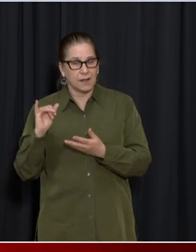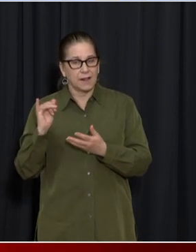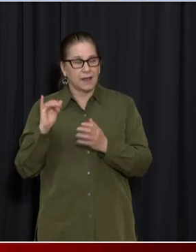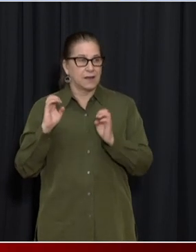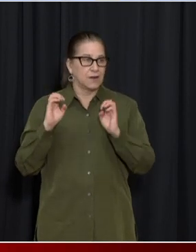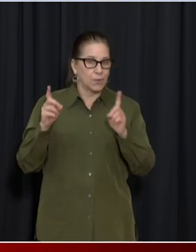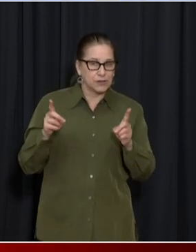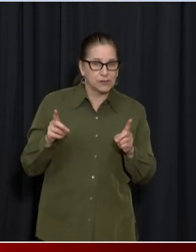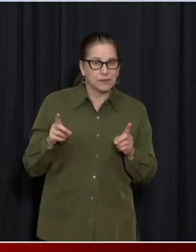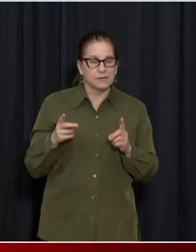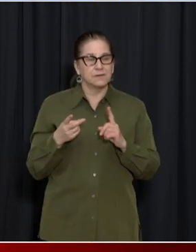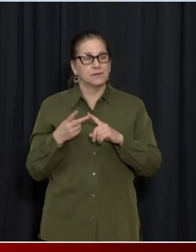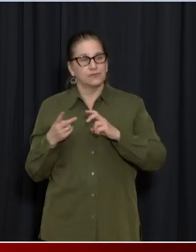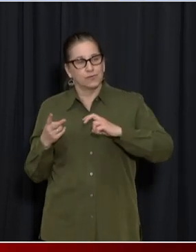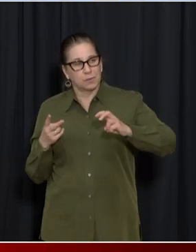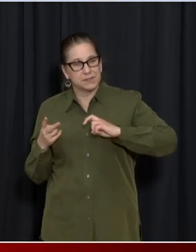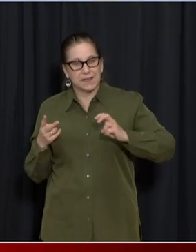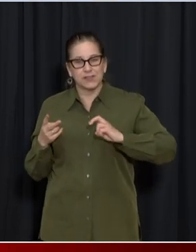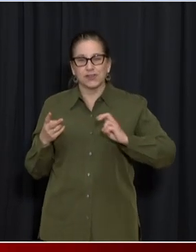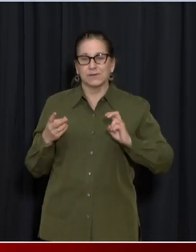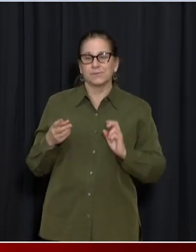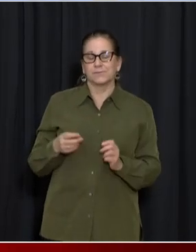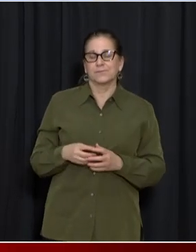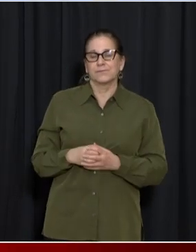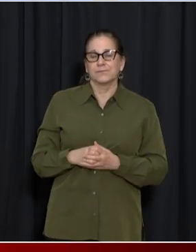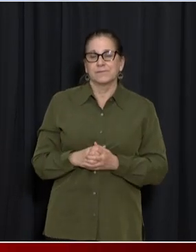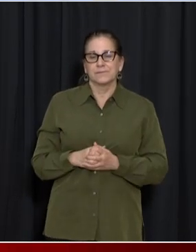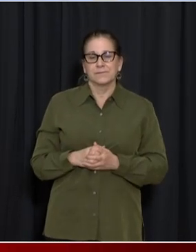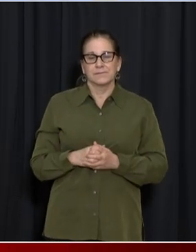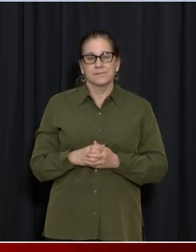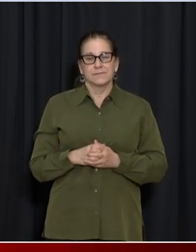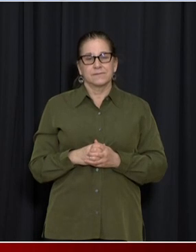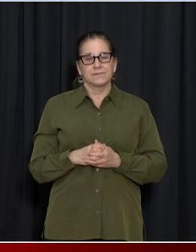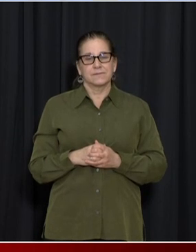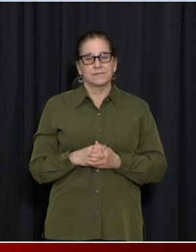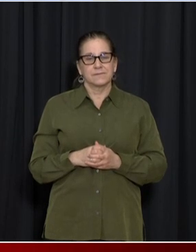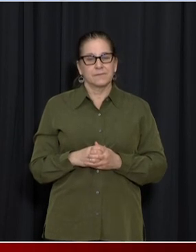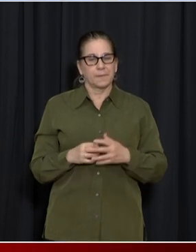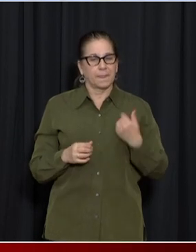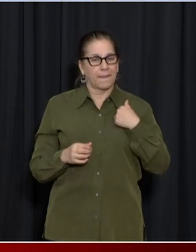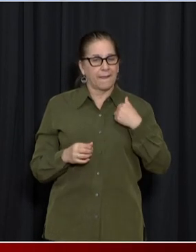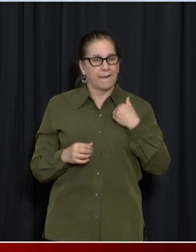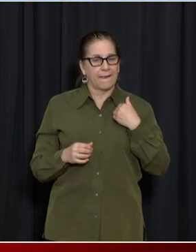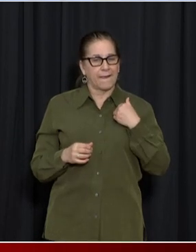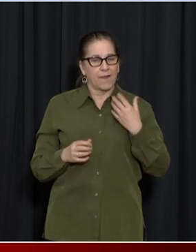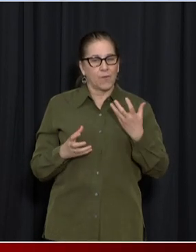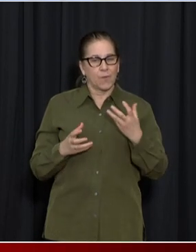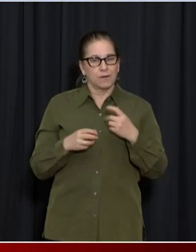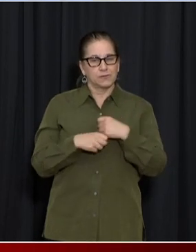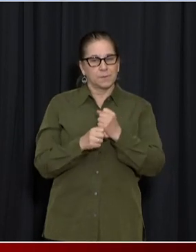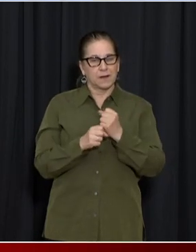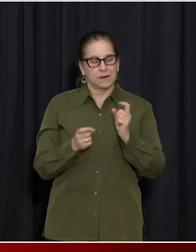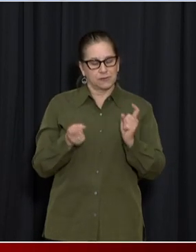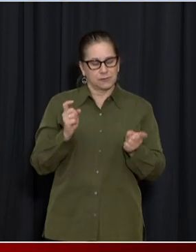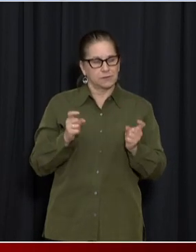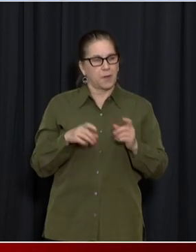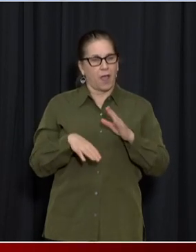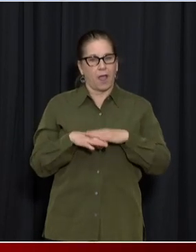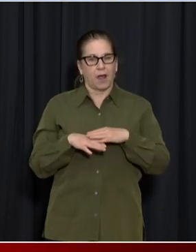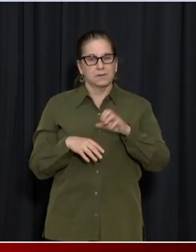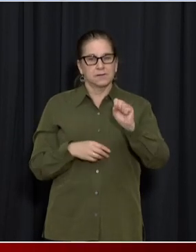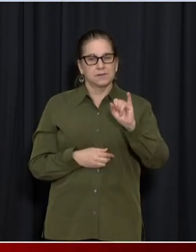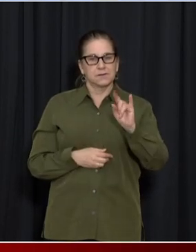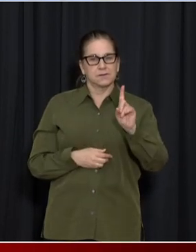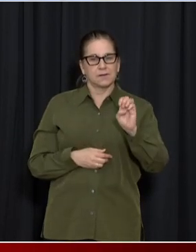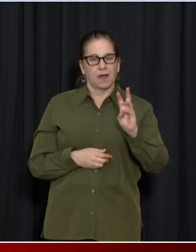the desirability of reconfiguring our streets and sidewalks to support pedestrians, bikes,